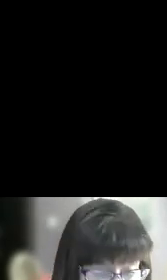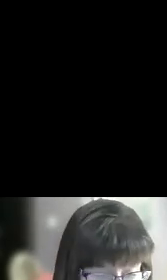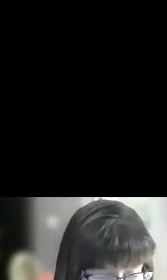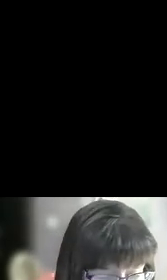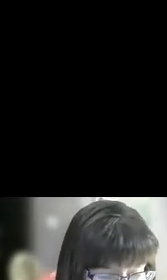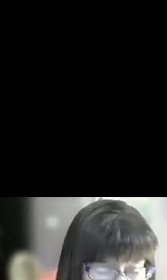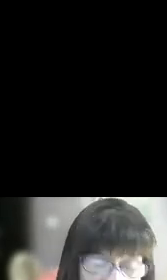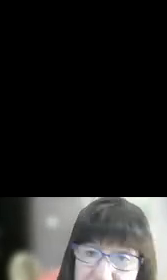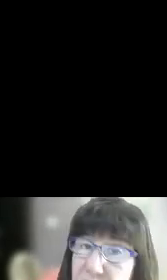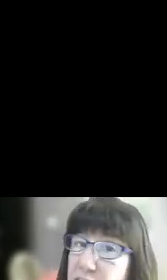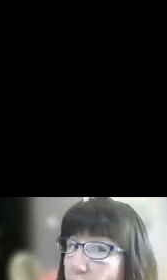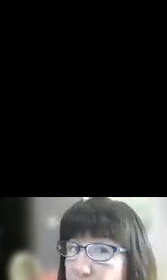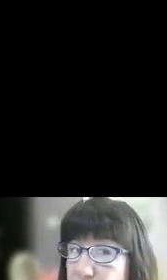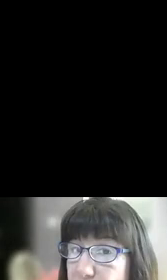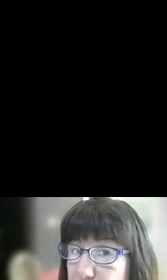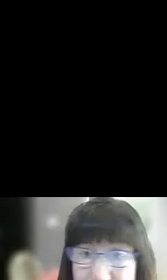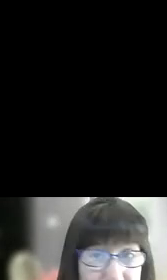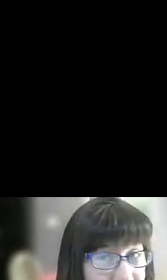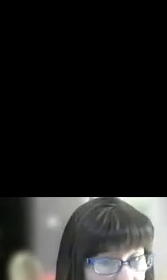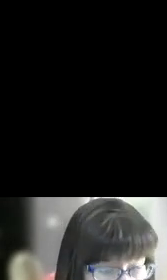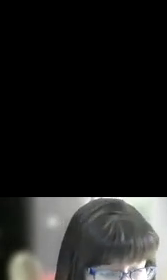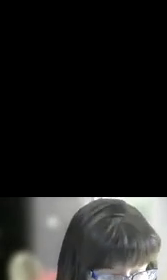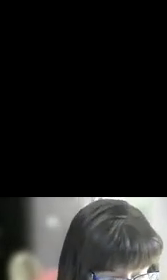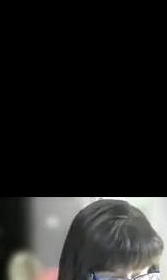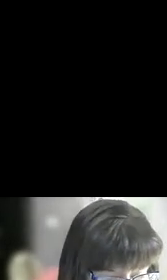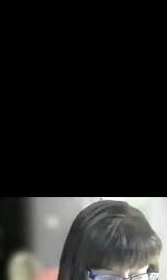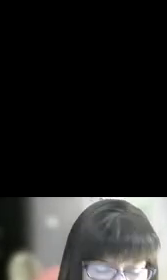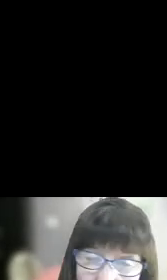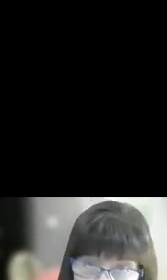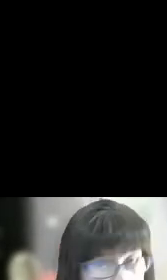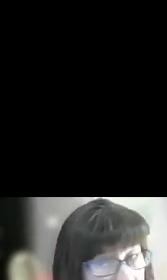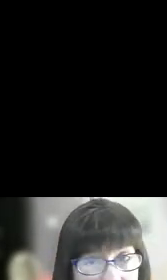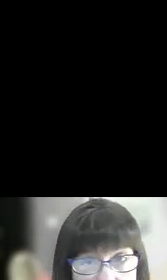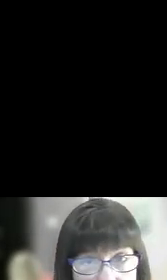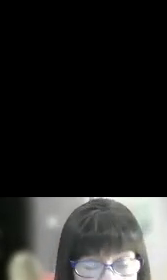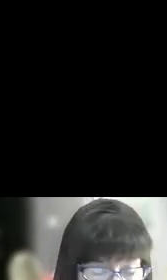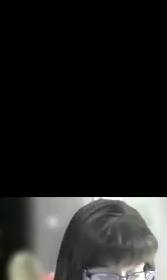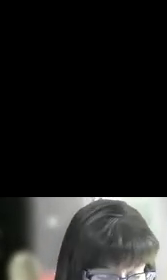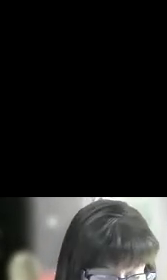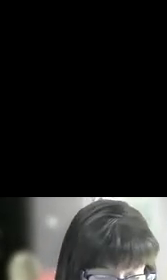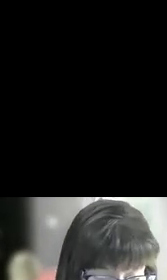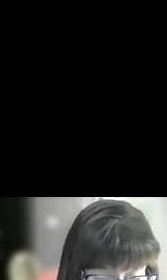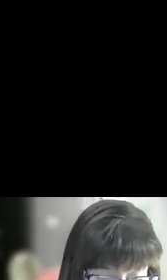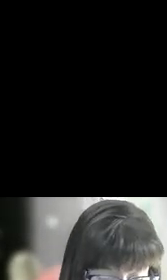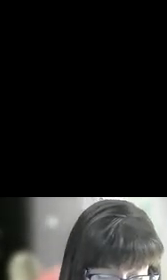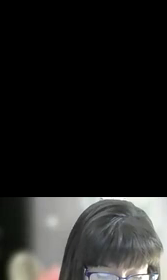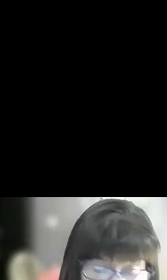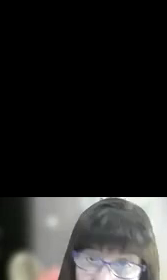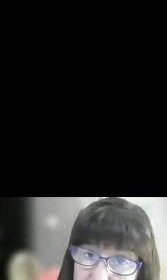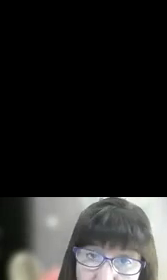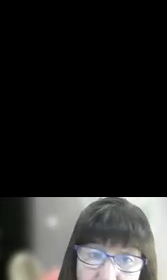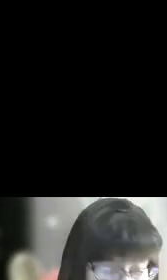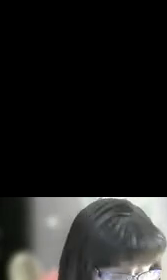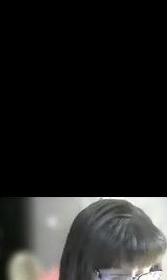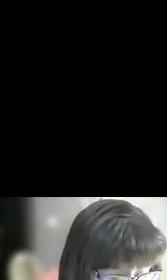and students, and to stay on top of the University of Manitoba deadlines. We always use social media to remind you of key dates, to let